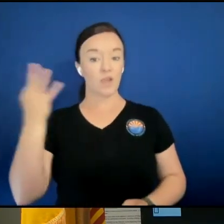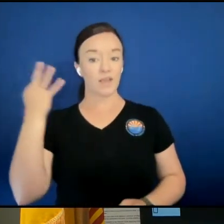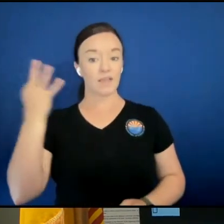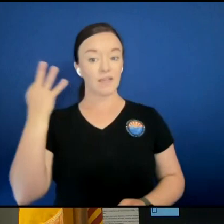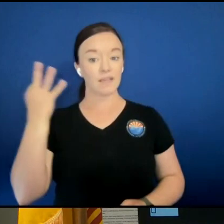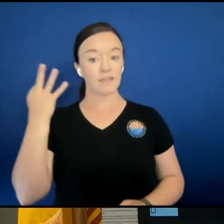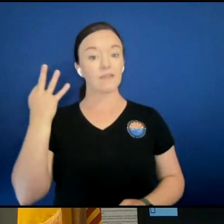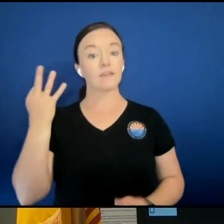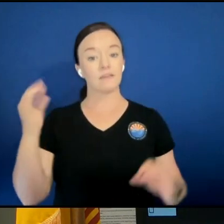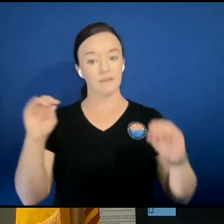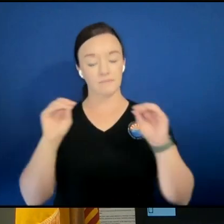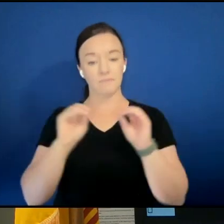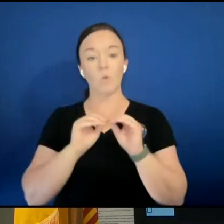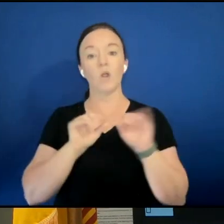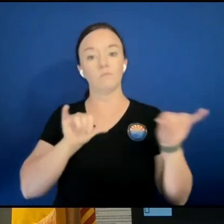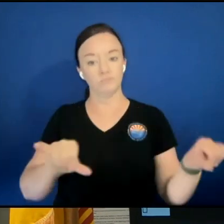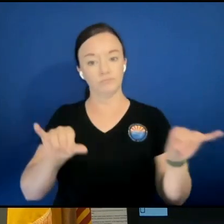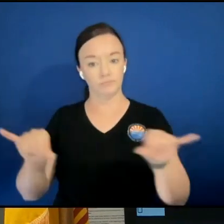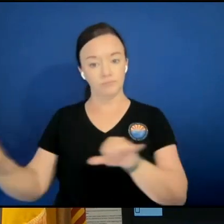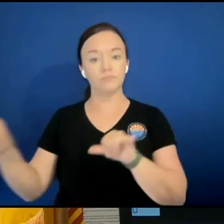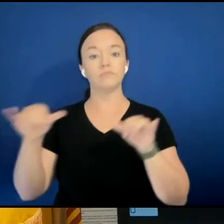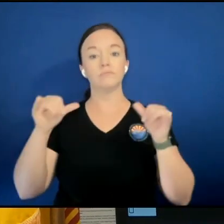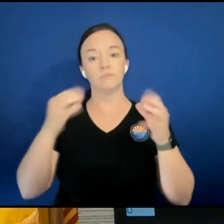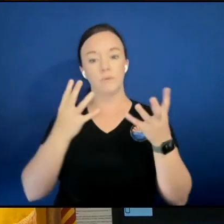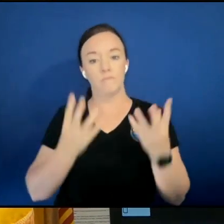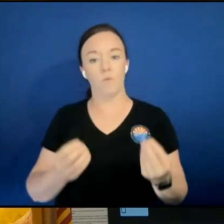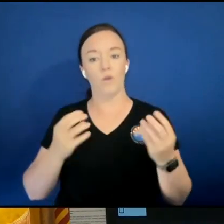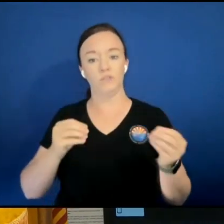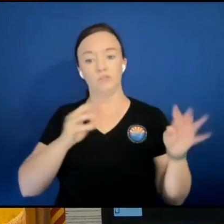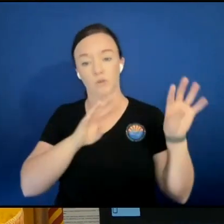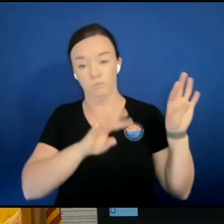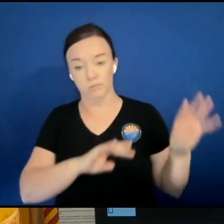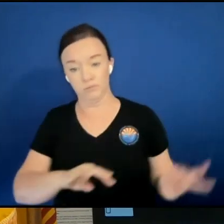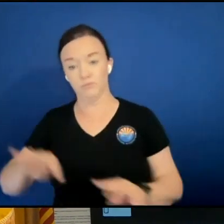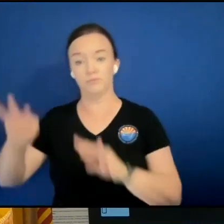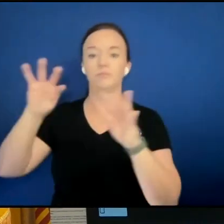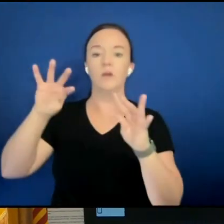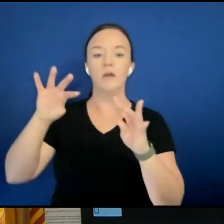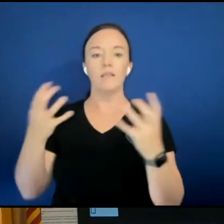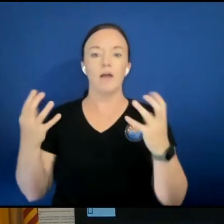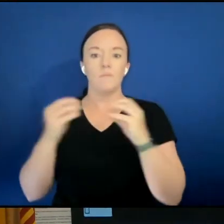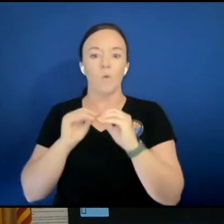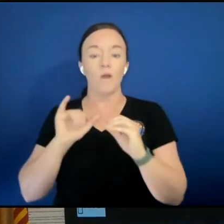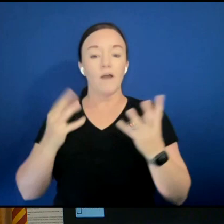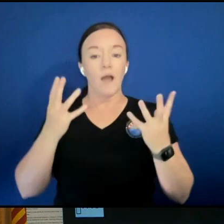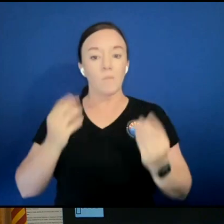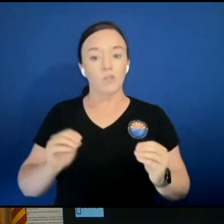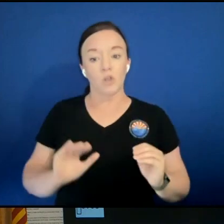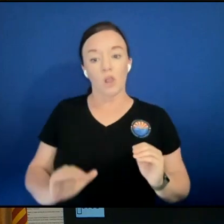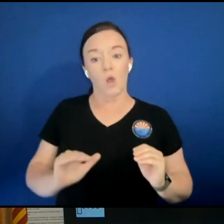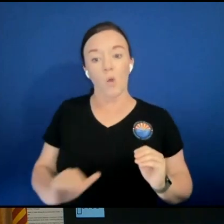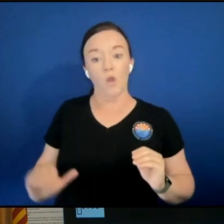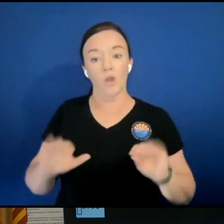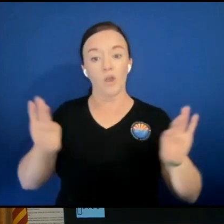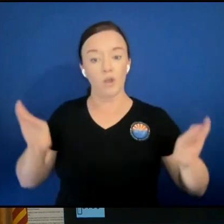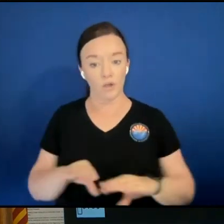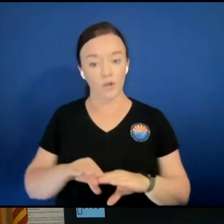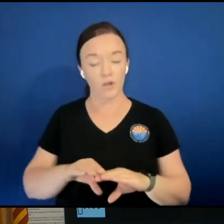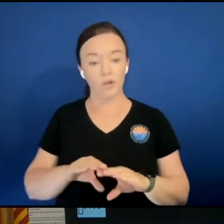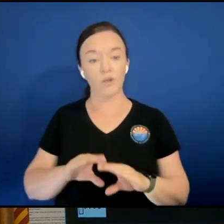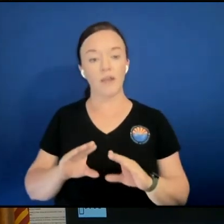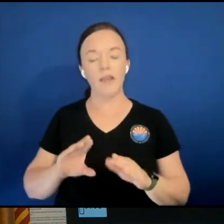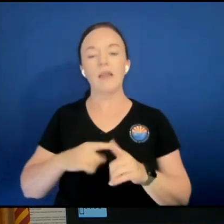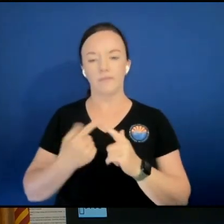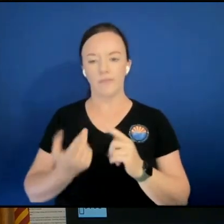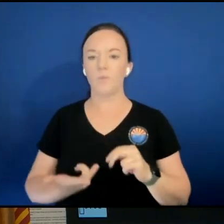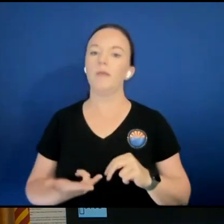more consistent moisture push into the area, we start filling in a lot more of that moisture in the lower levels, then we start to increase our